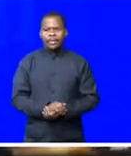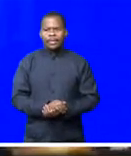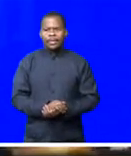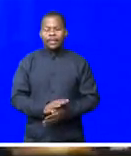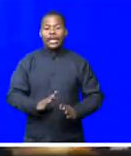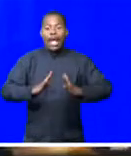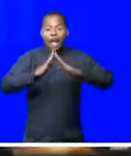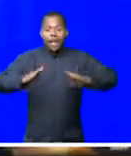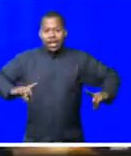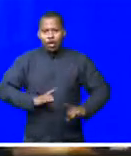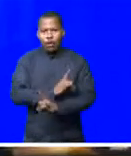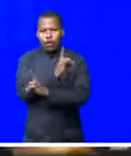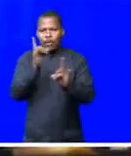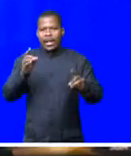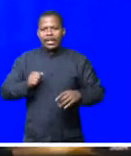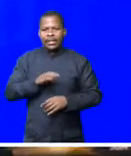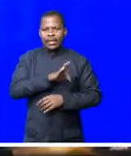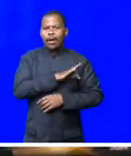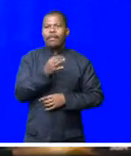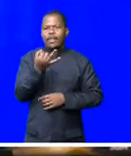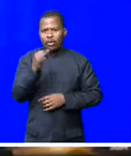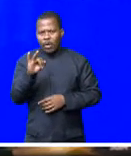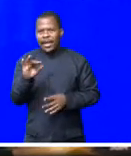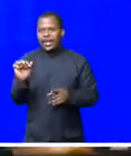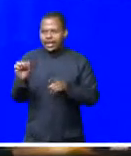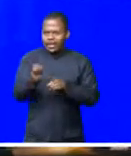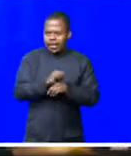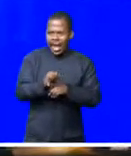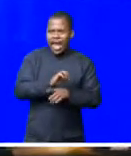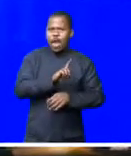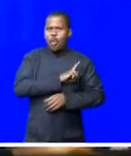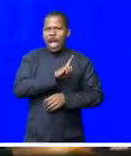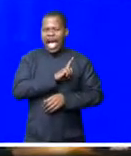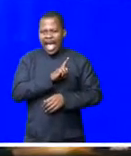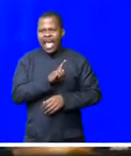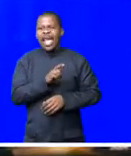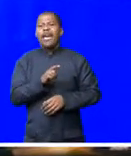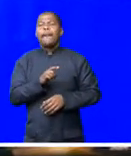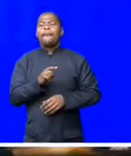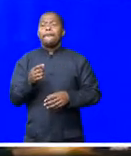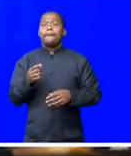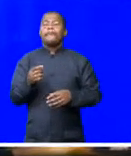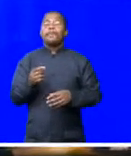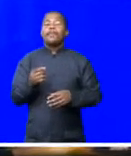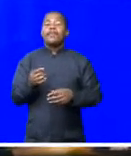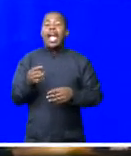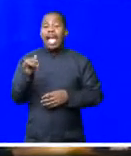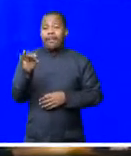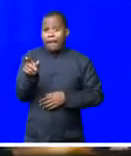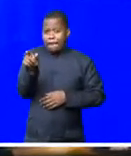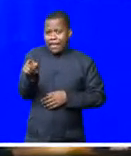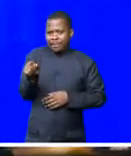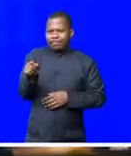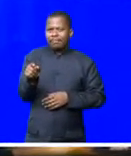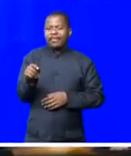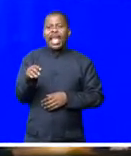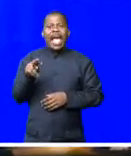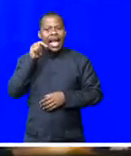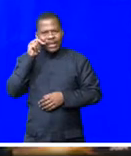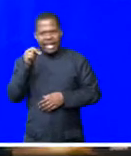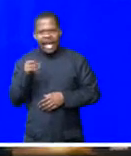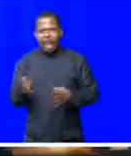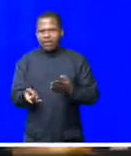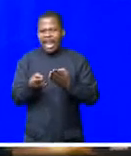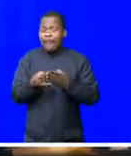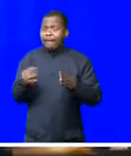Litiko letempilo selicicishethe 78 letempilo letingemashumi lamabili ngelwadi lokusita nakunetimo letiphutfumako